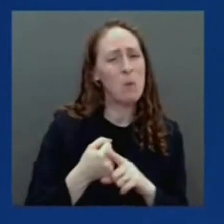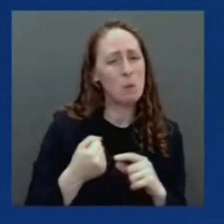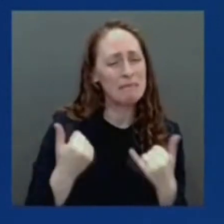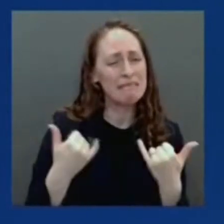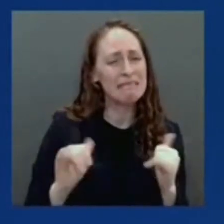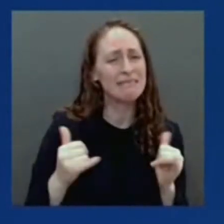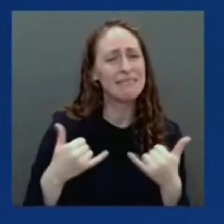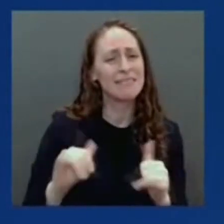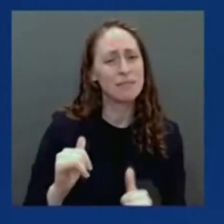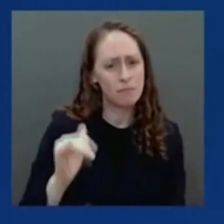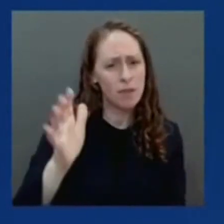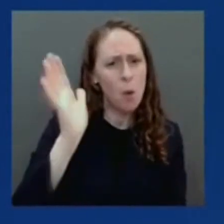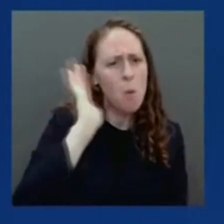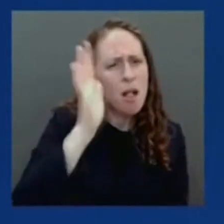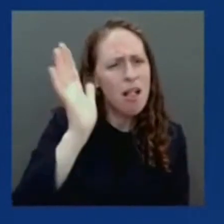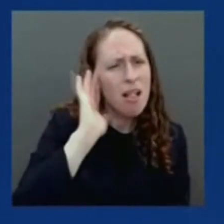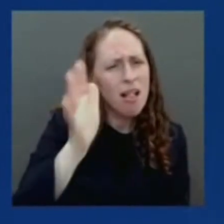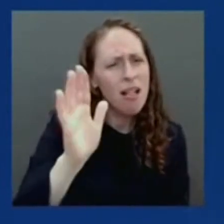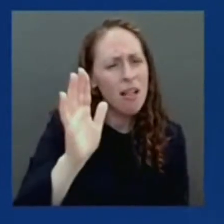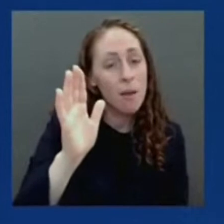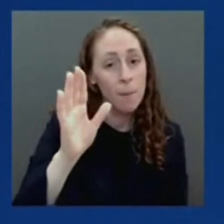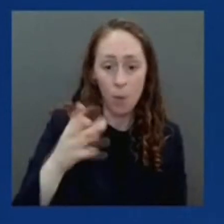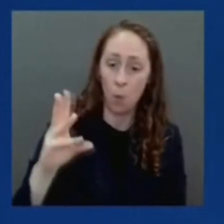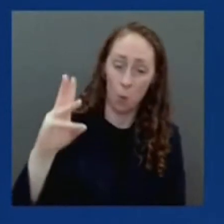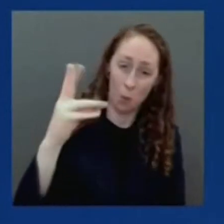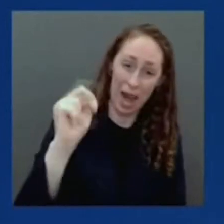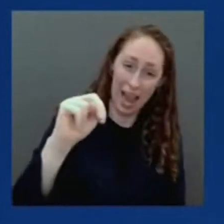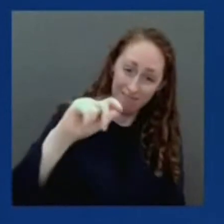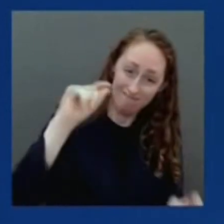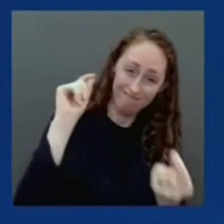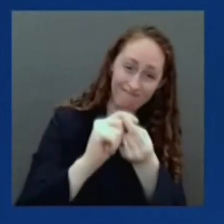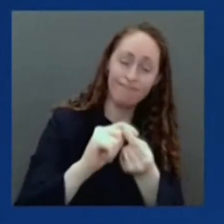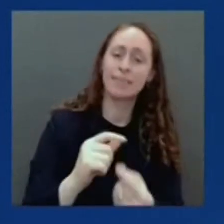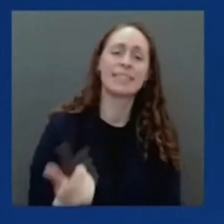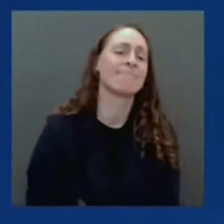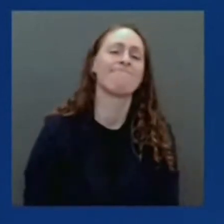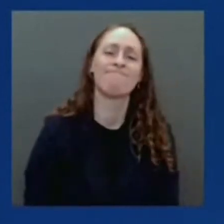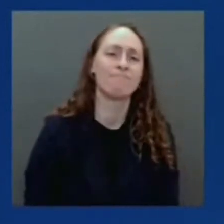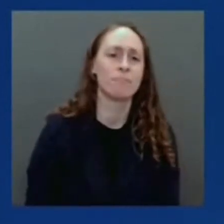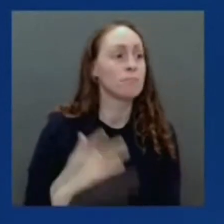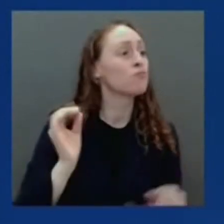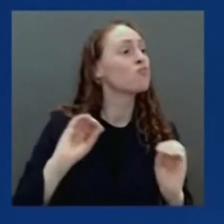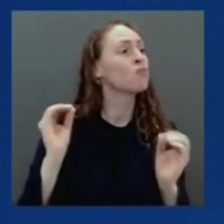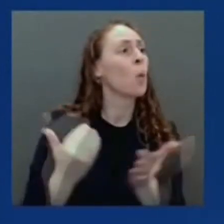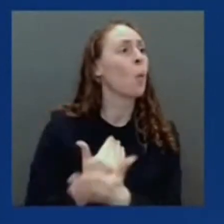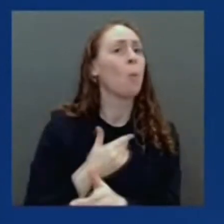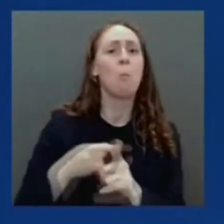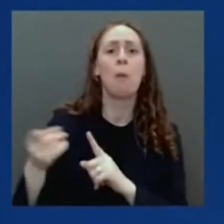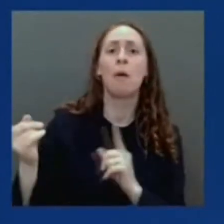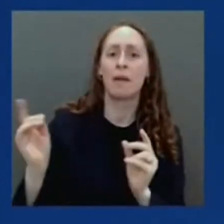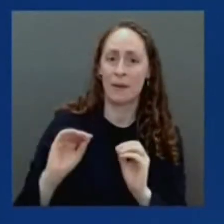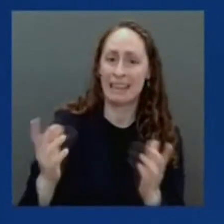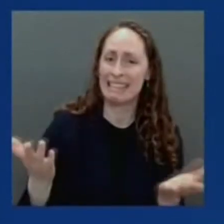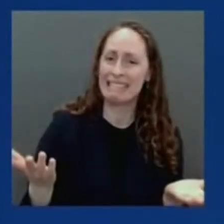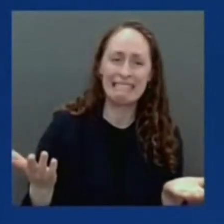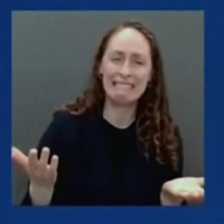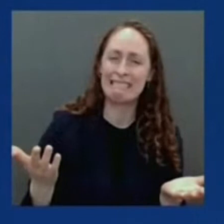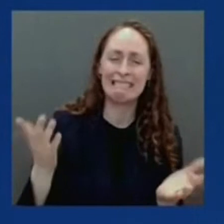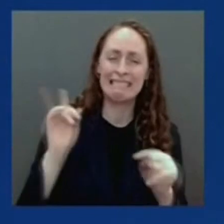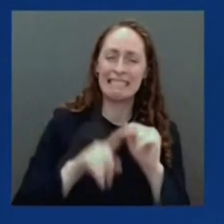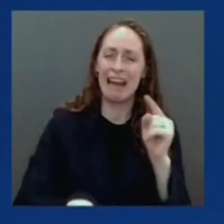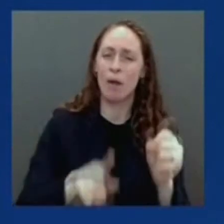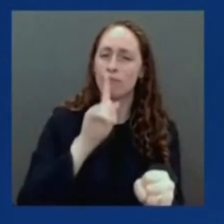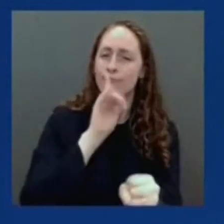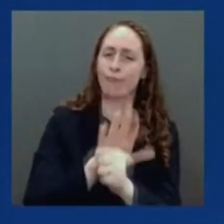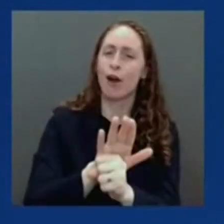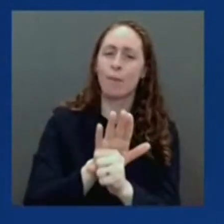be another variant that challenges us, but the best that we can do with that is to be prepared for it. And that's why